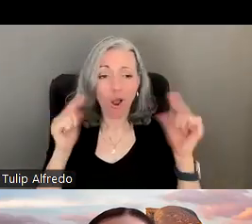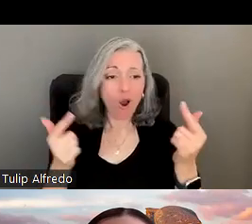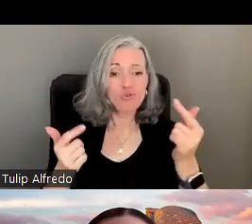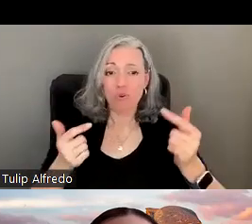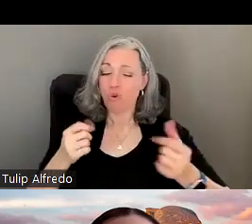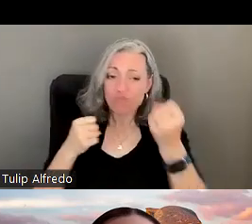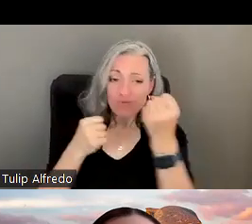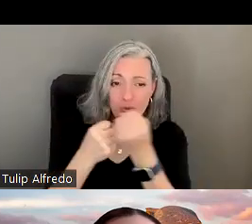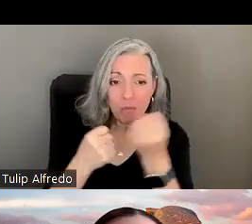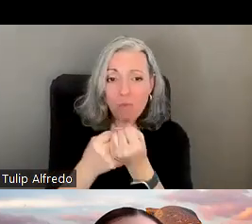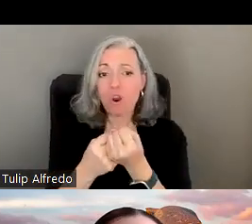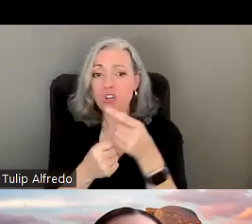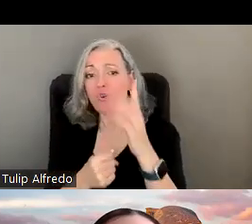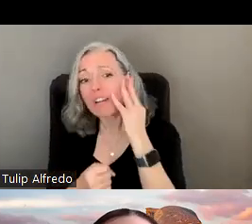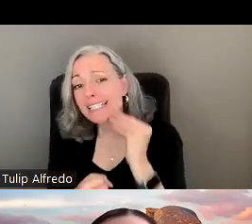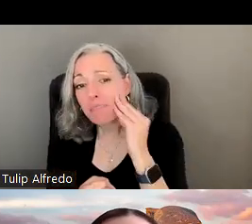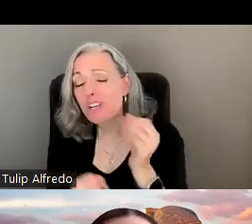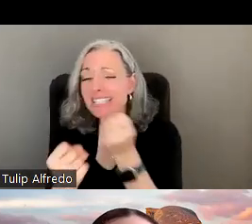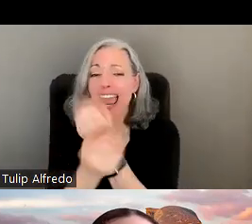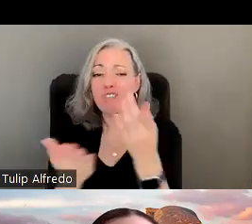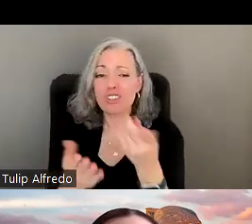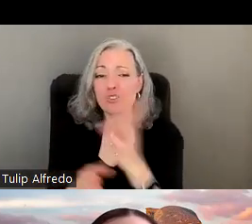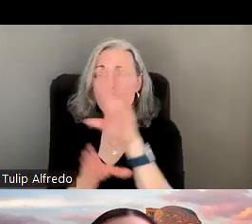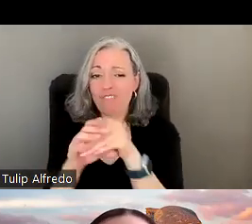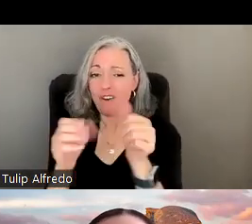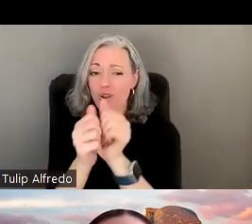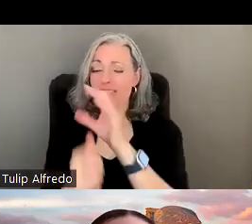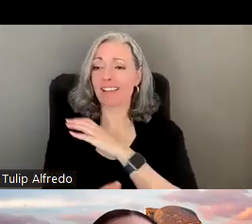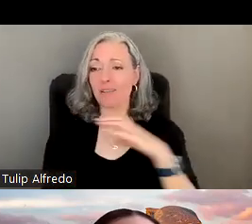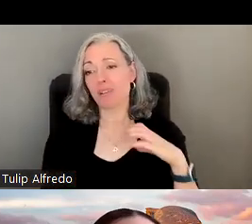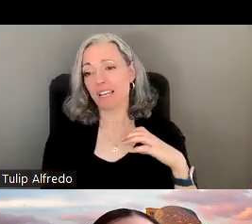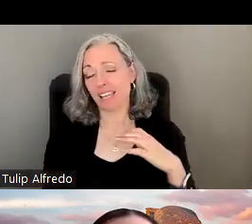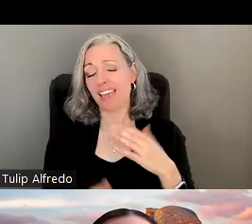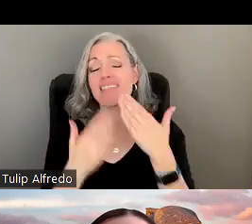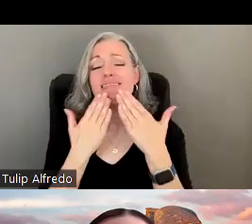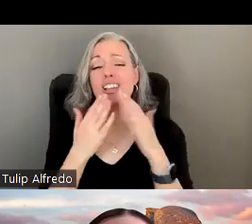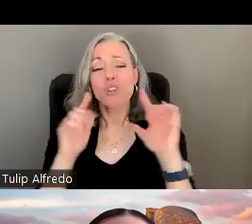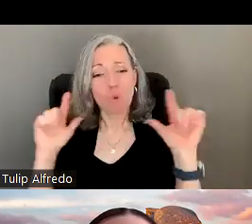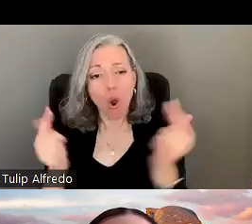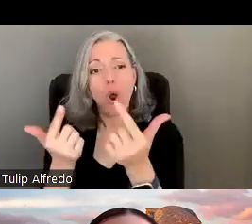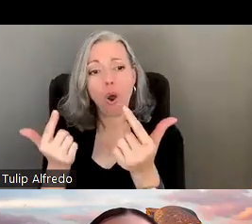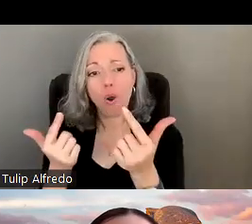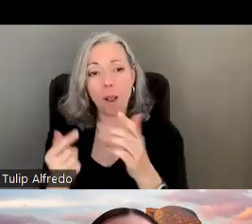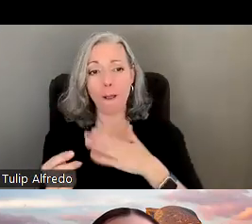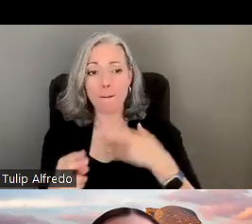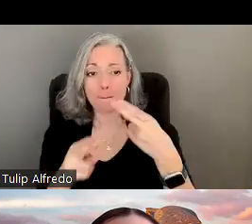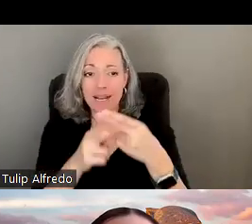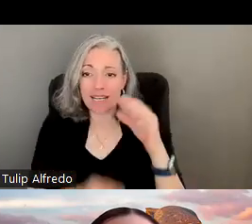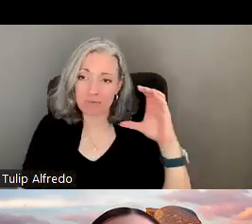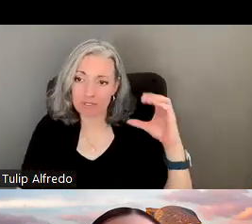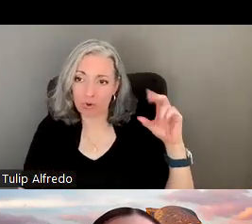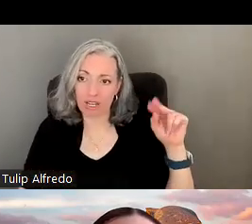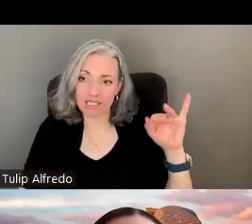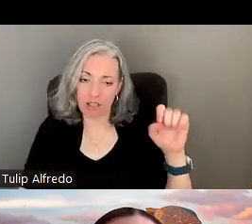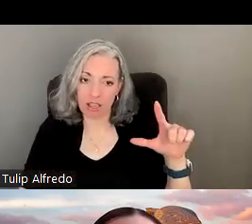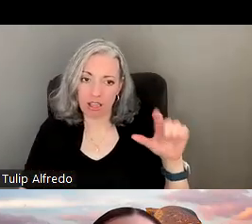contributions and expertise with our committee. We appreciate all of you. My name is Consuelo Gambino. I'm the Tribal Affairs